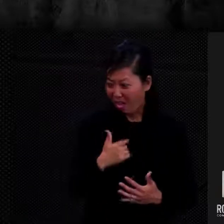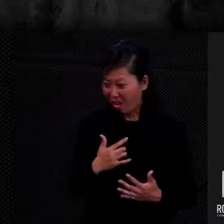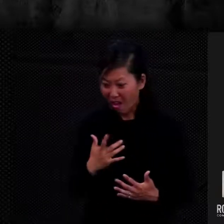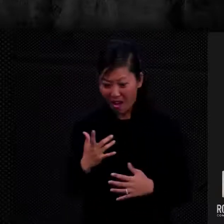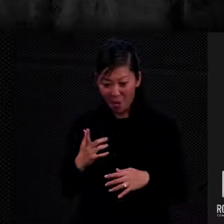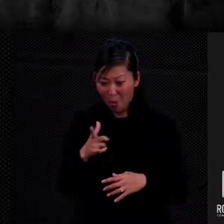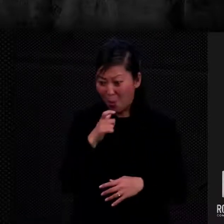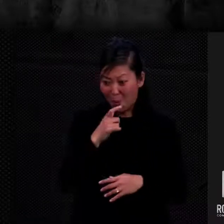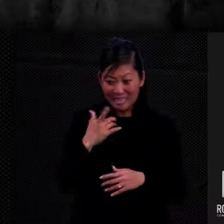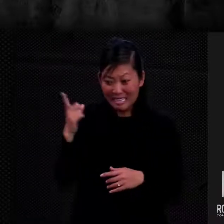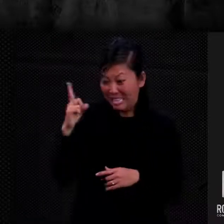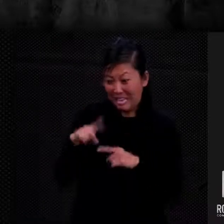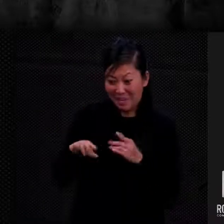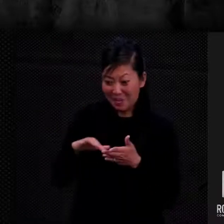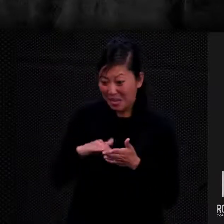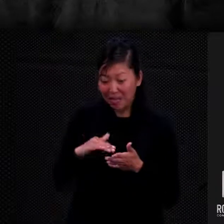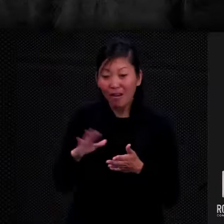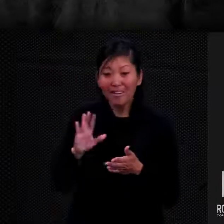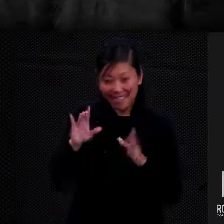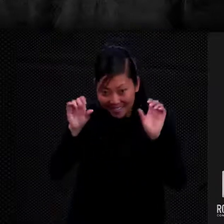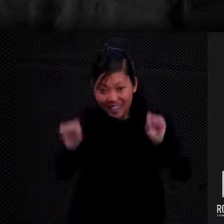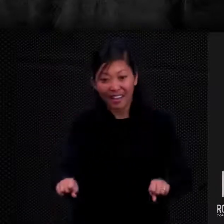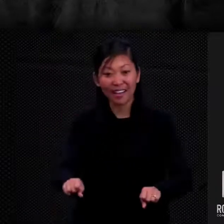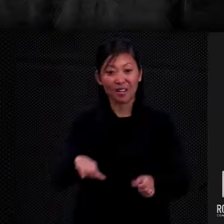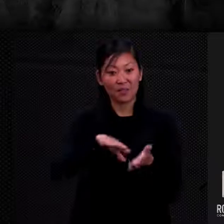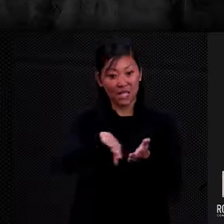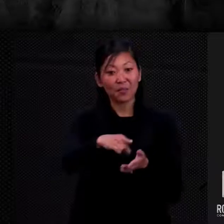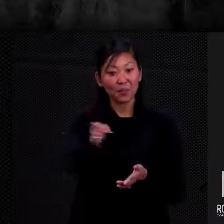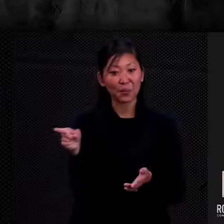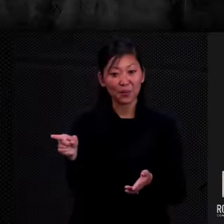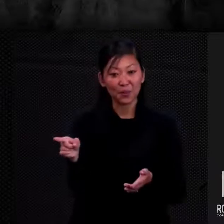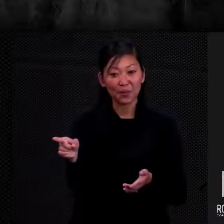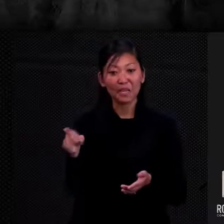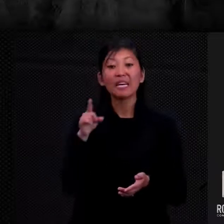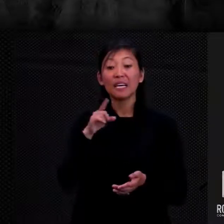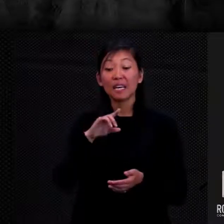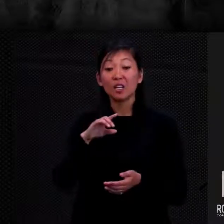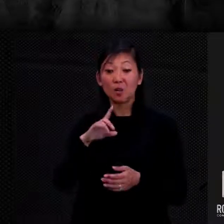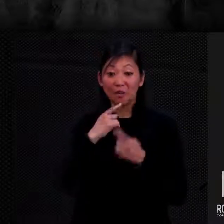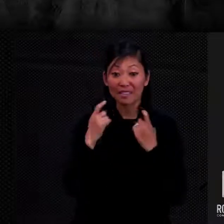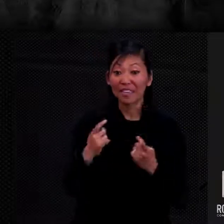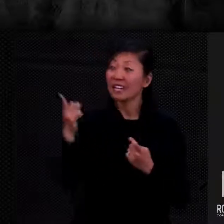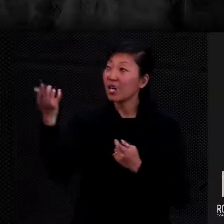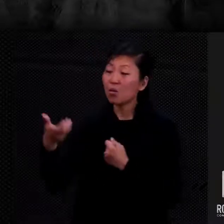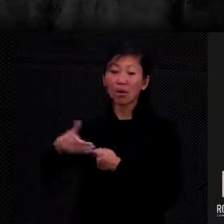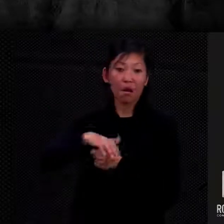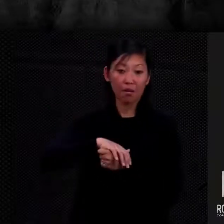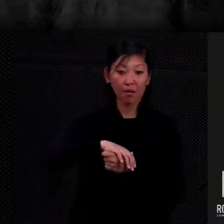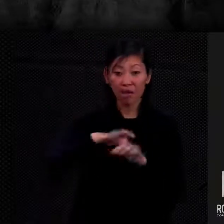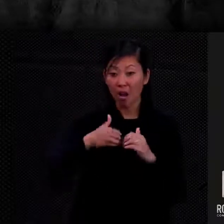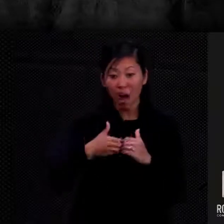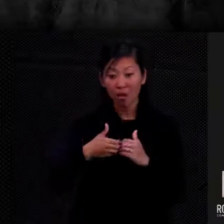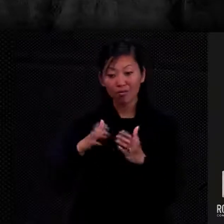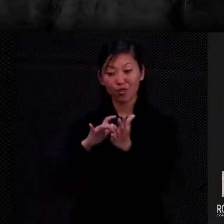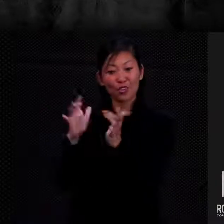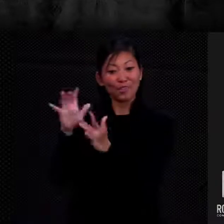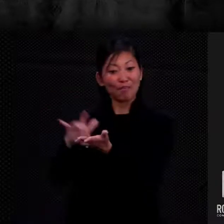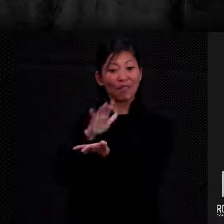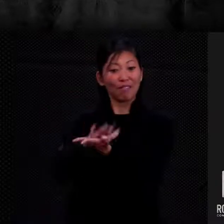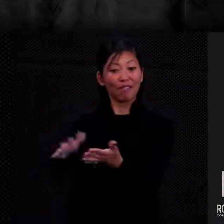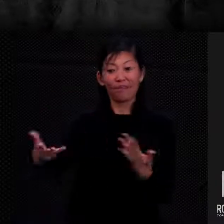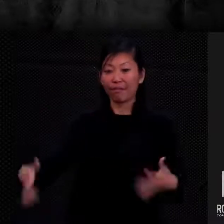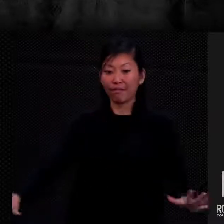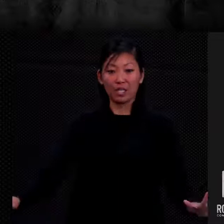forgive you, but he gives more grace. He covers it. The death of Jesus was sufficient